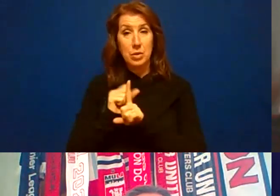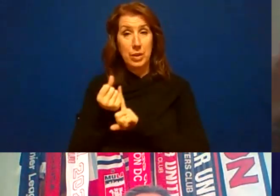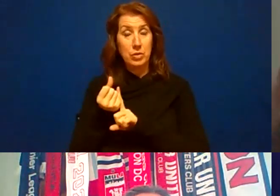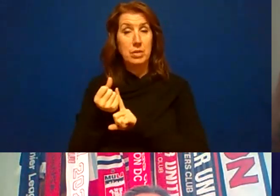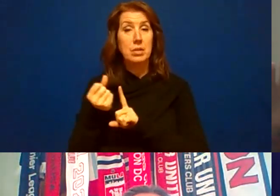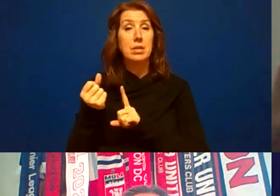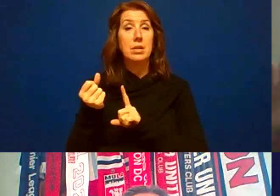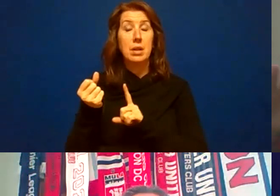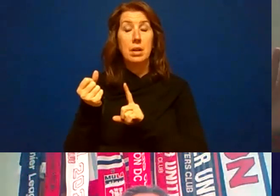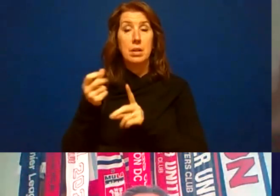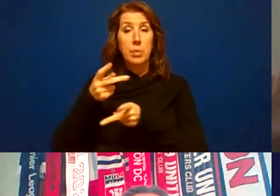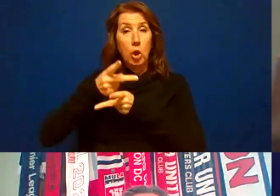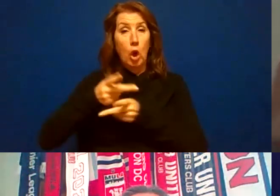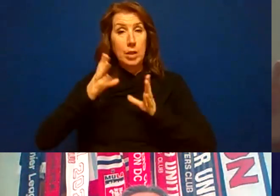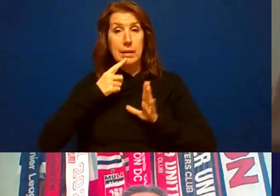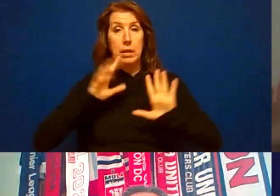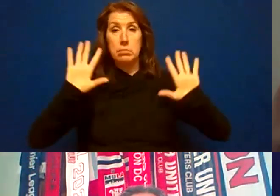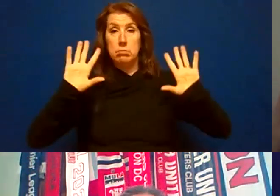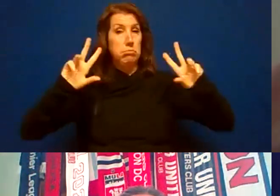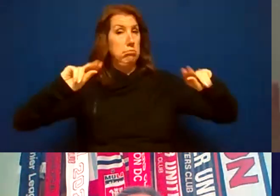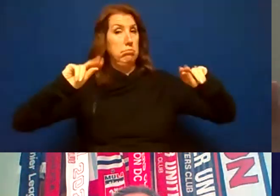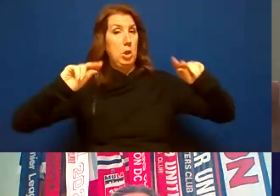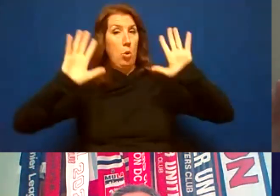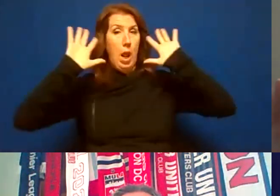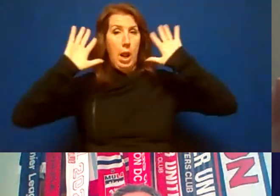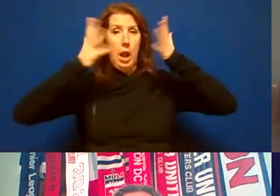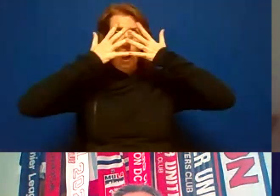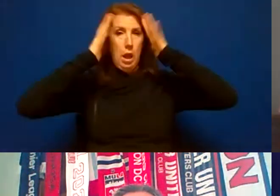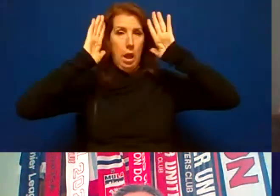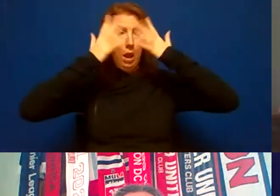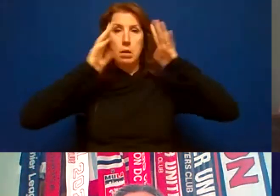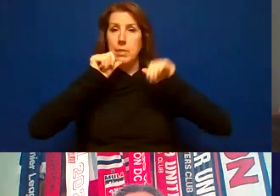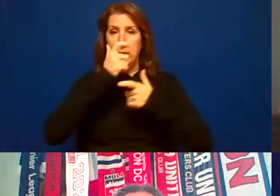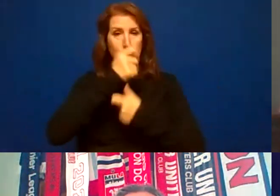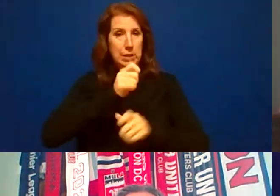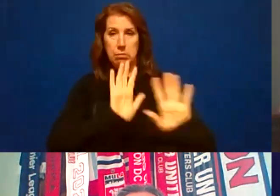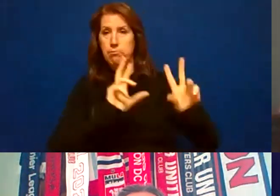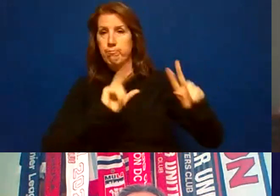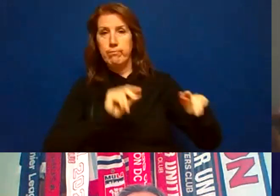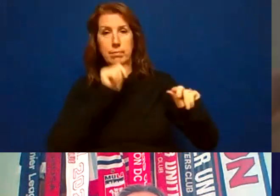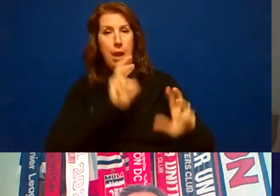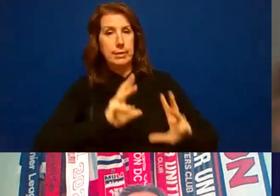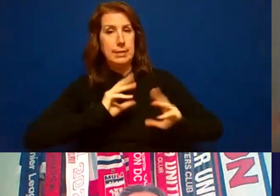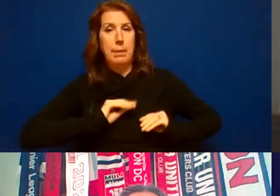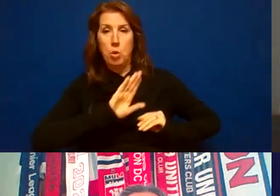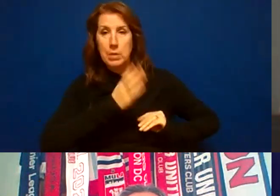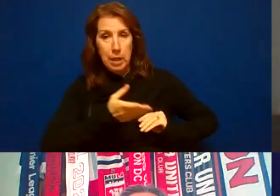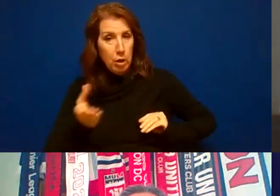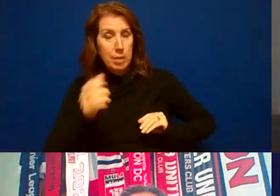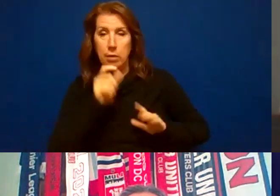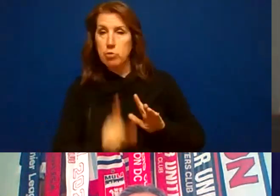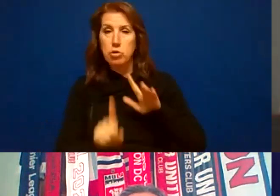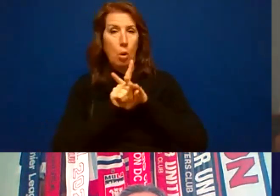who simply say, I don't want to hear about it. I'm not interested in that. I'm not going to take your materials. I'm not going to show up